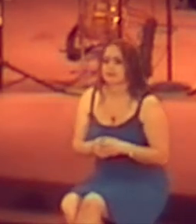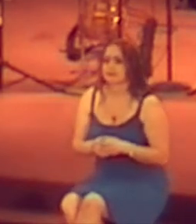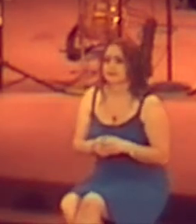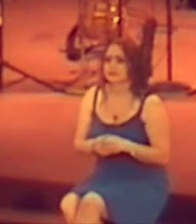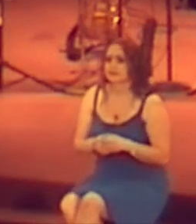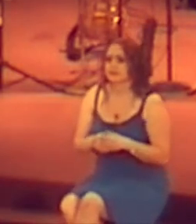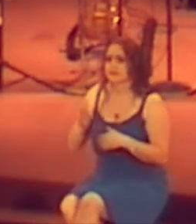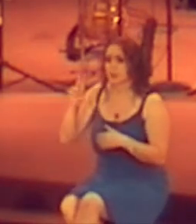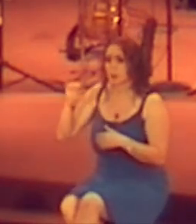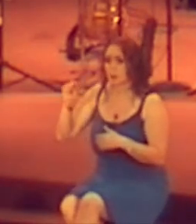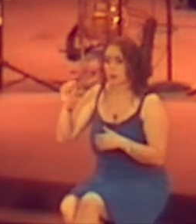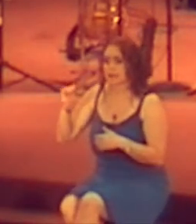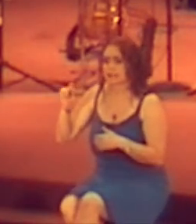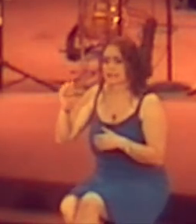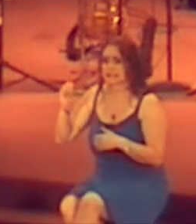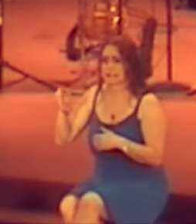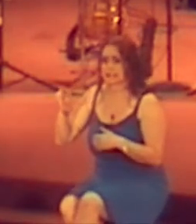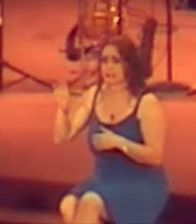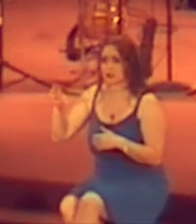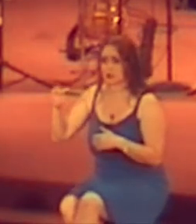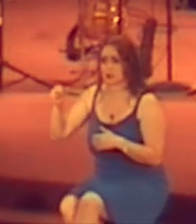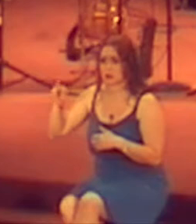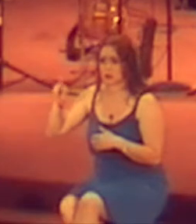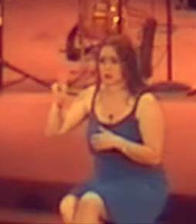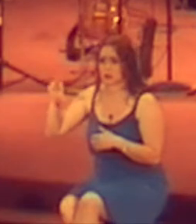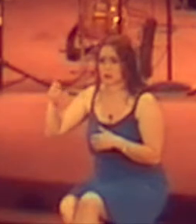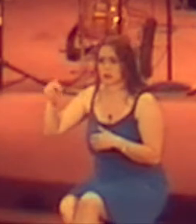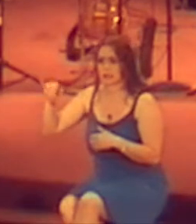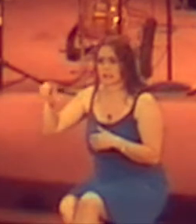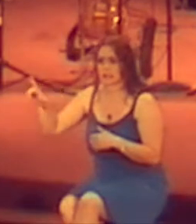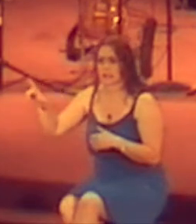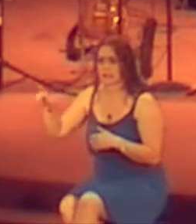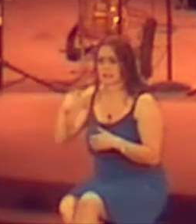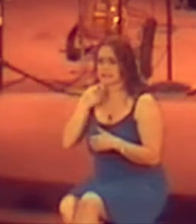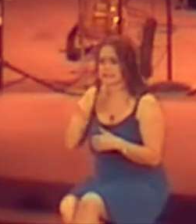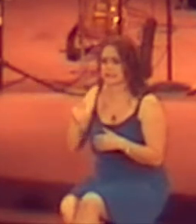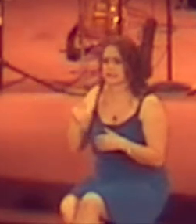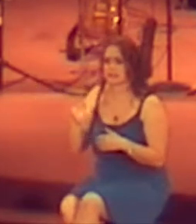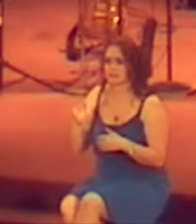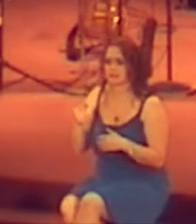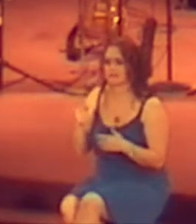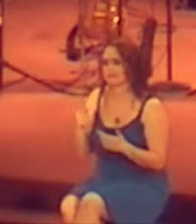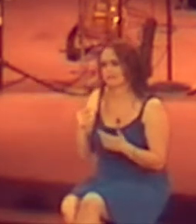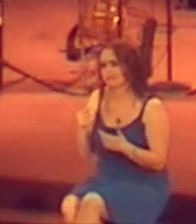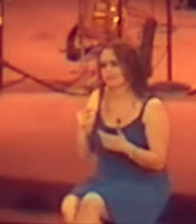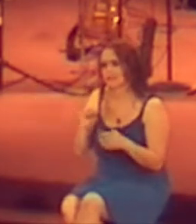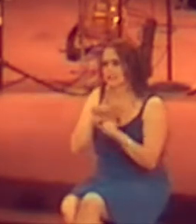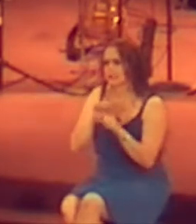Winston Churchill once said, "We are masters of the unsaid words, but slaves of those we let slip."